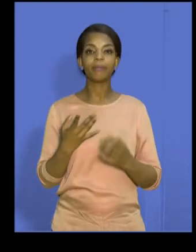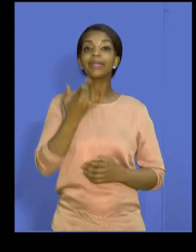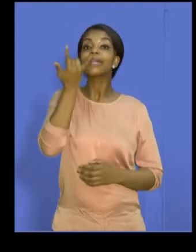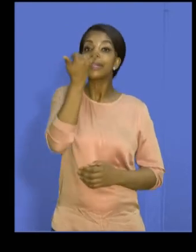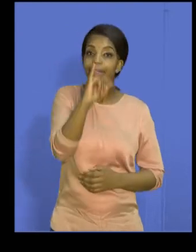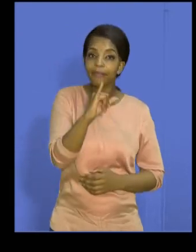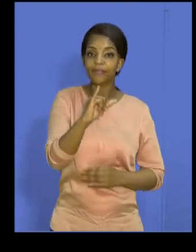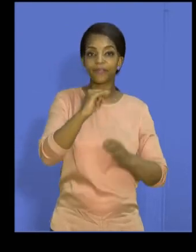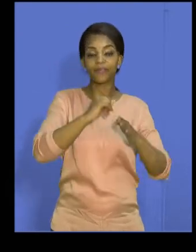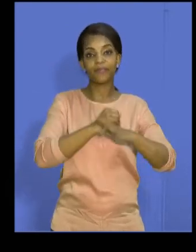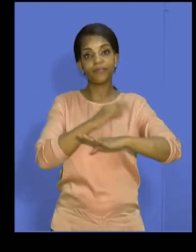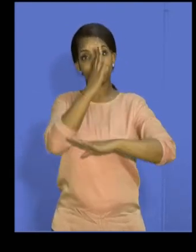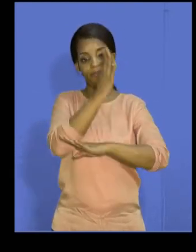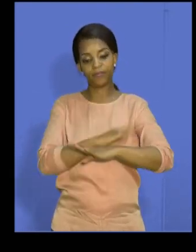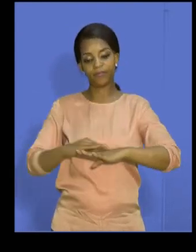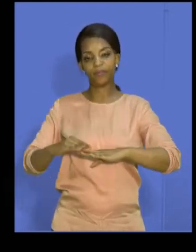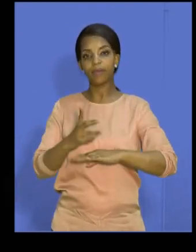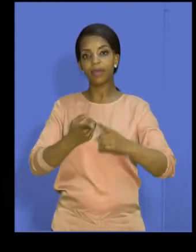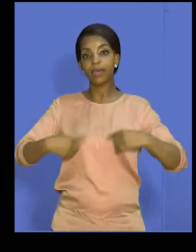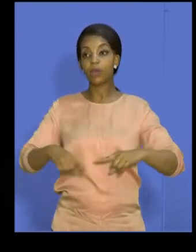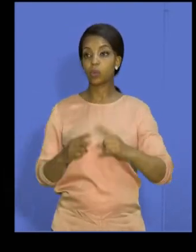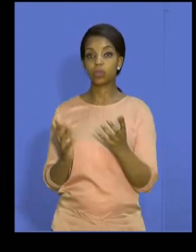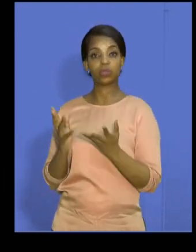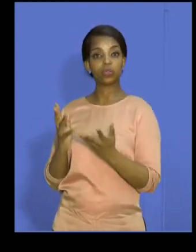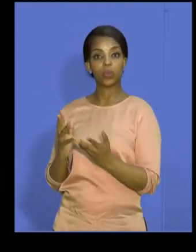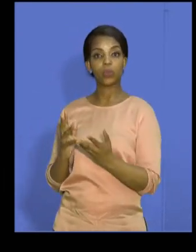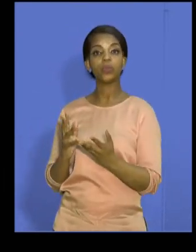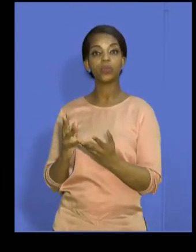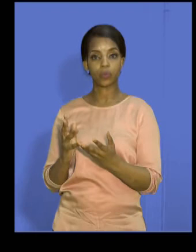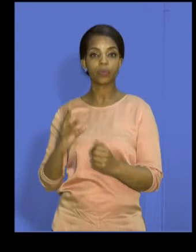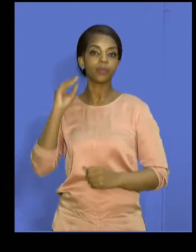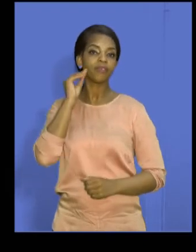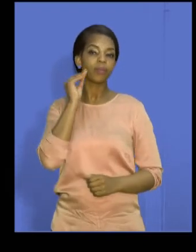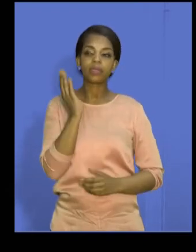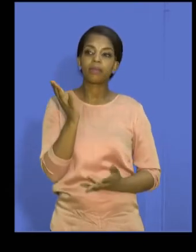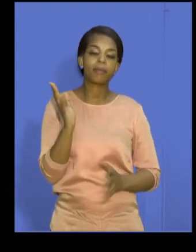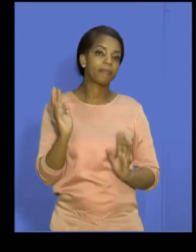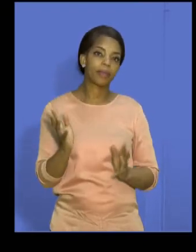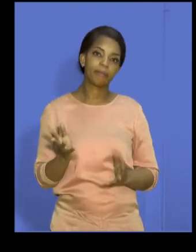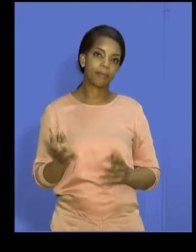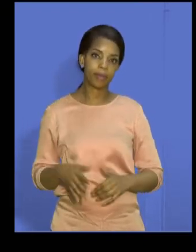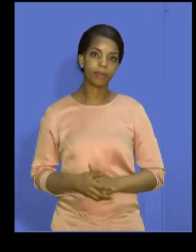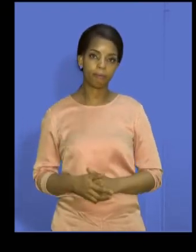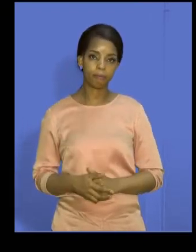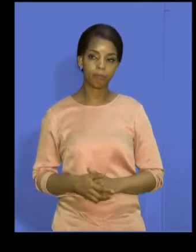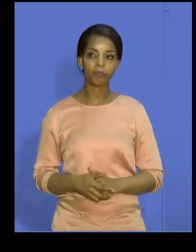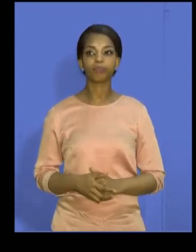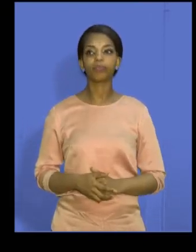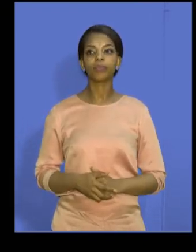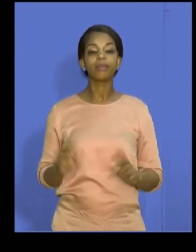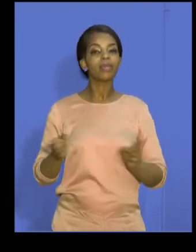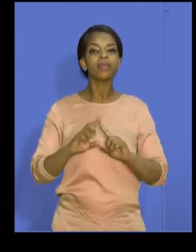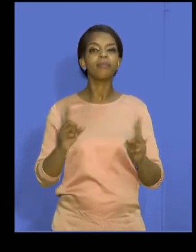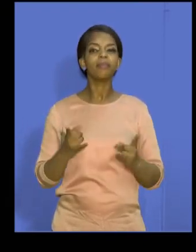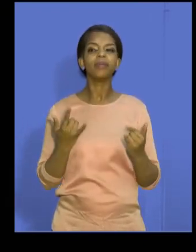graph, and this is the nature of information that we know. But if we go to this